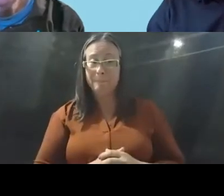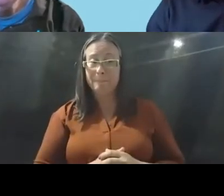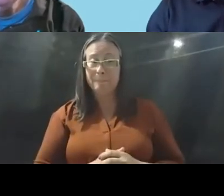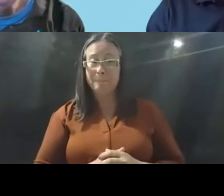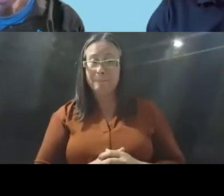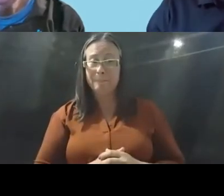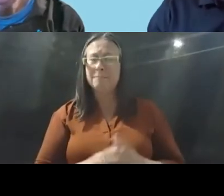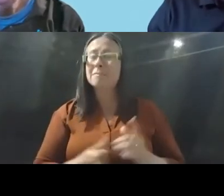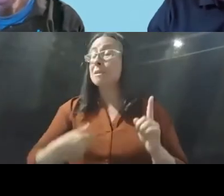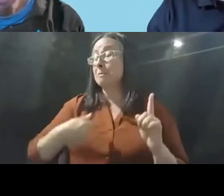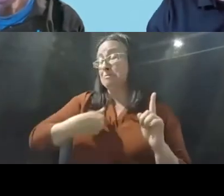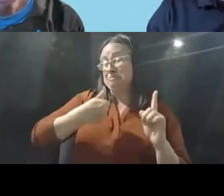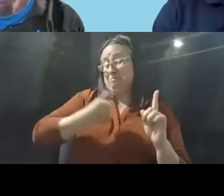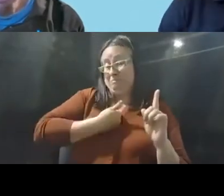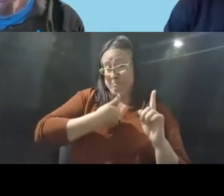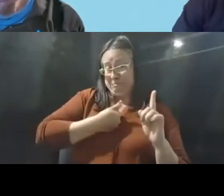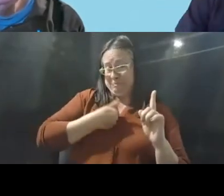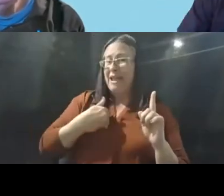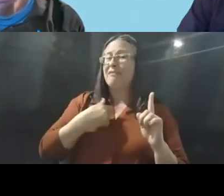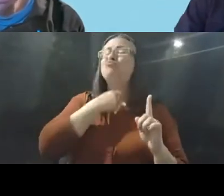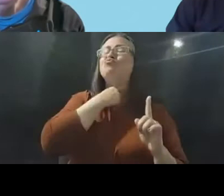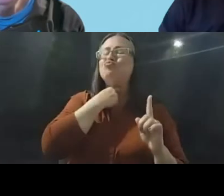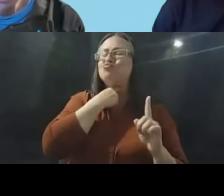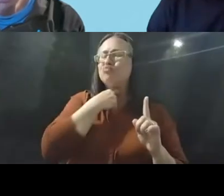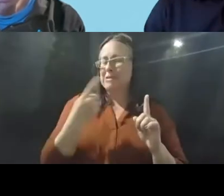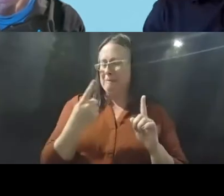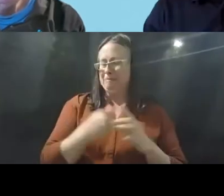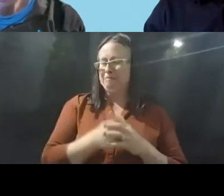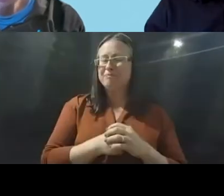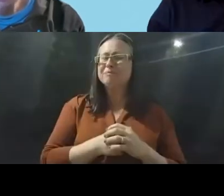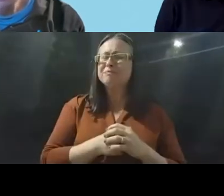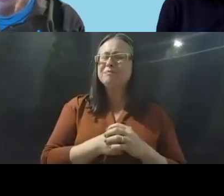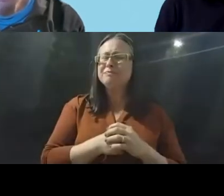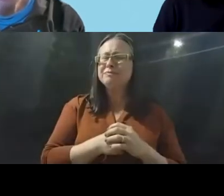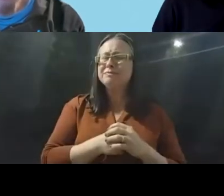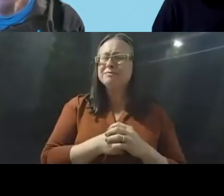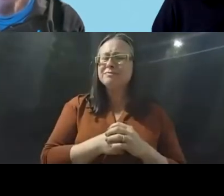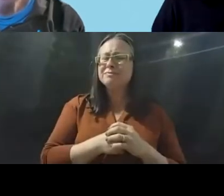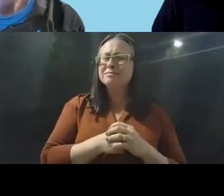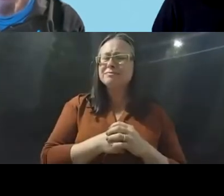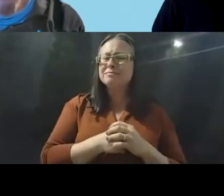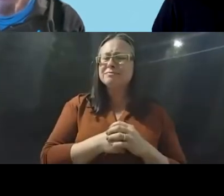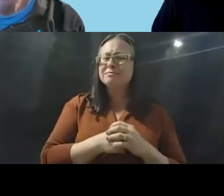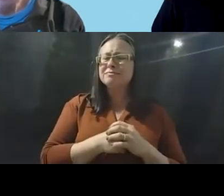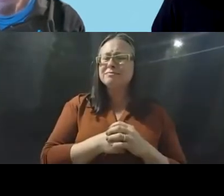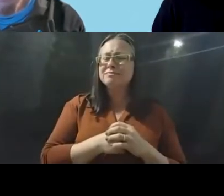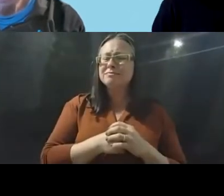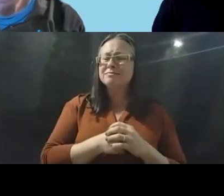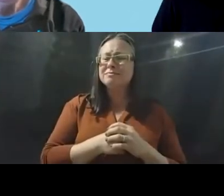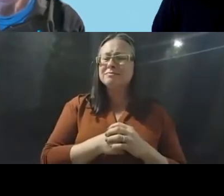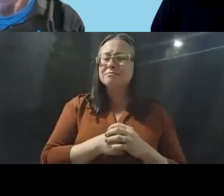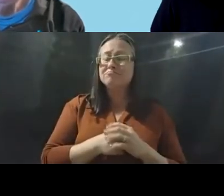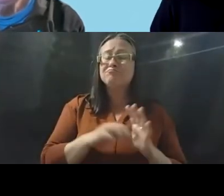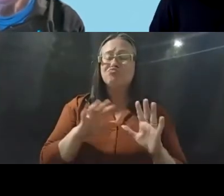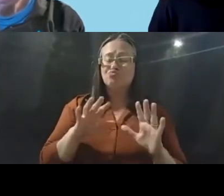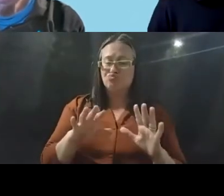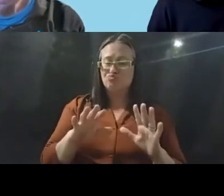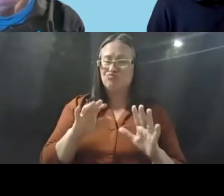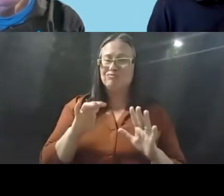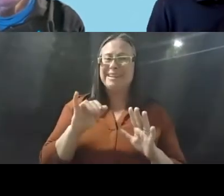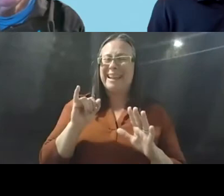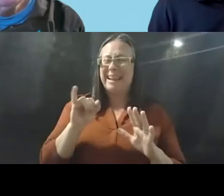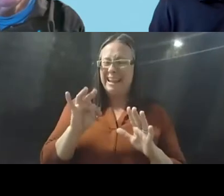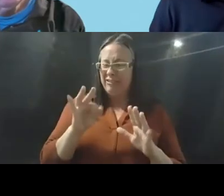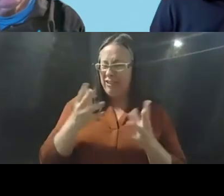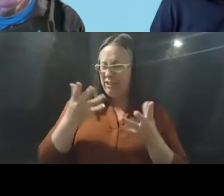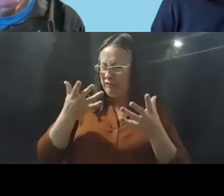Well, I've got a question for you, Renee. So, you know, and if you feel like we've adequately covered this already,